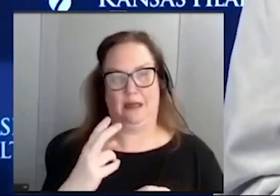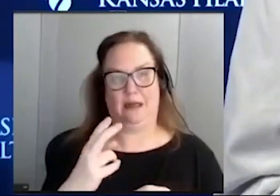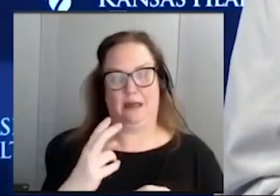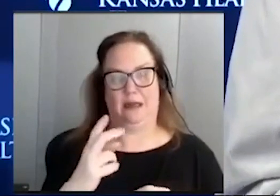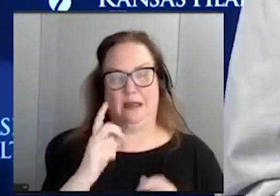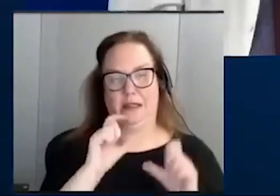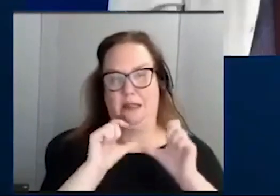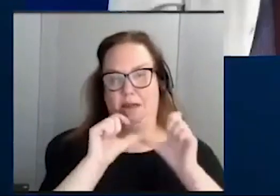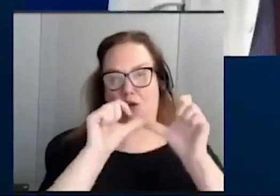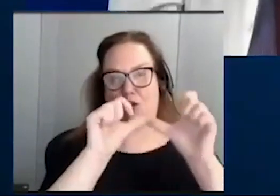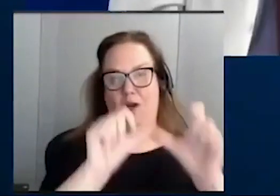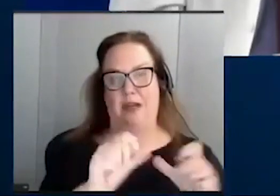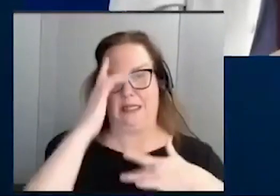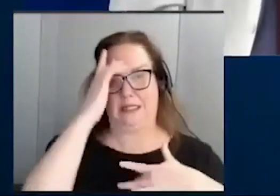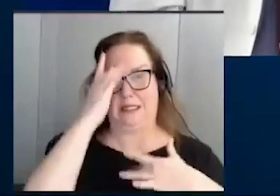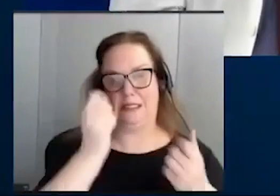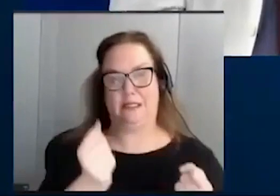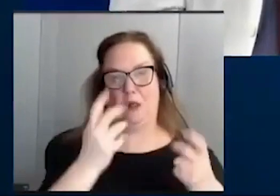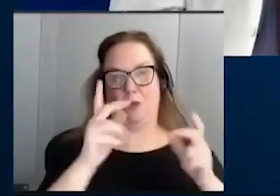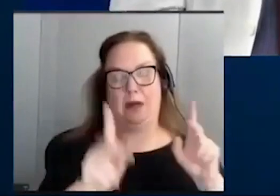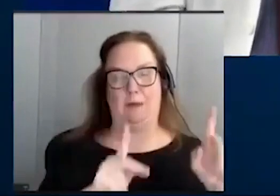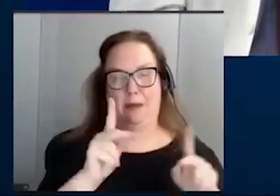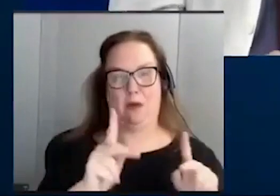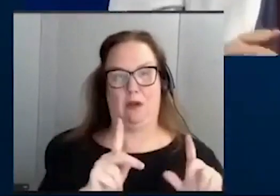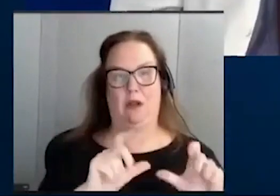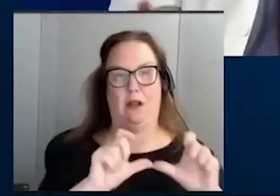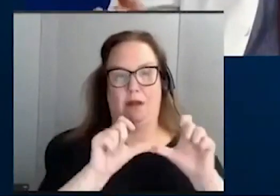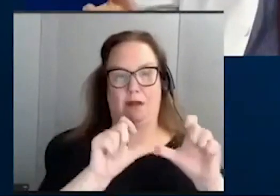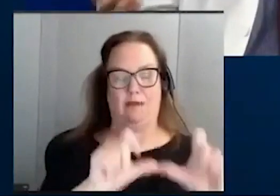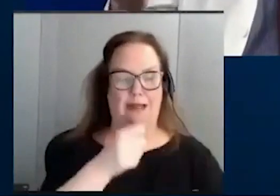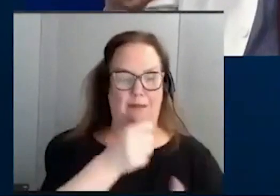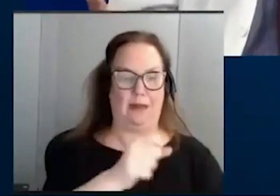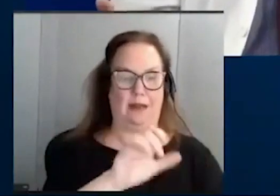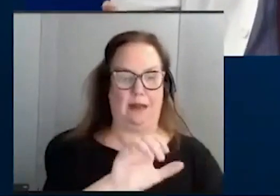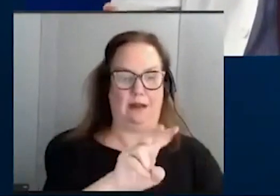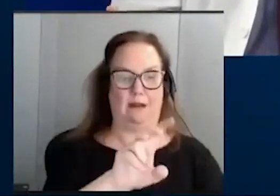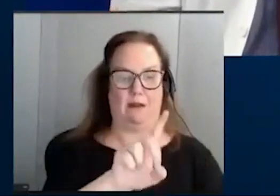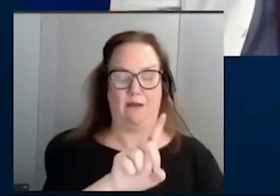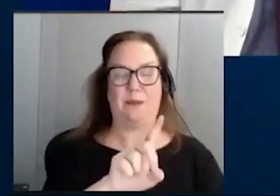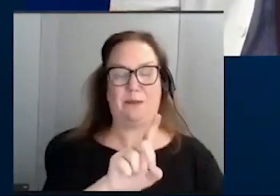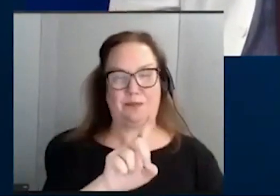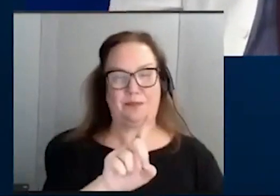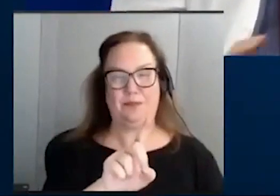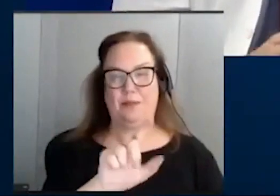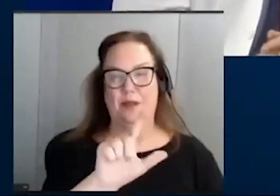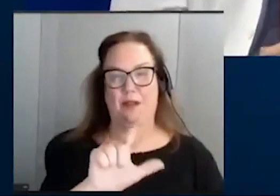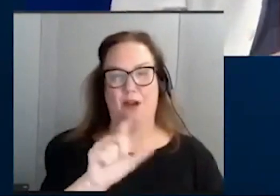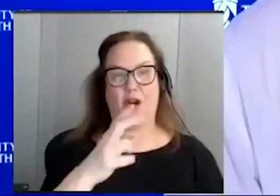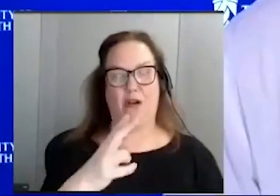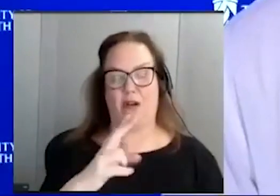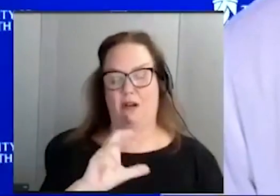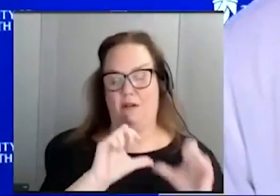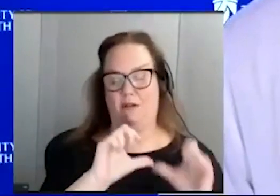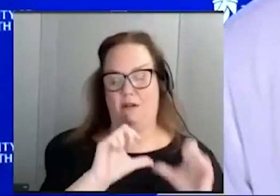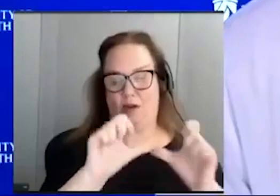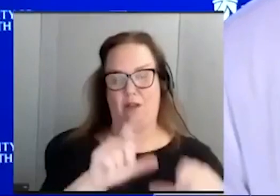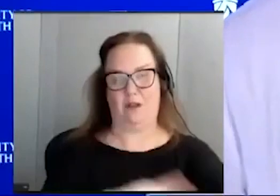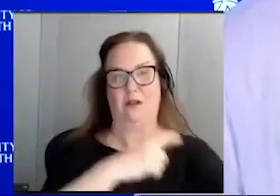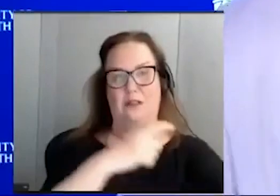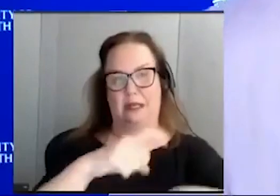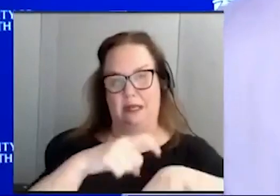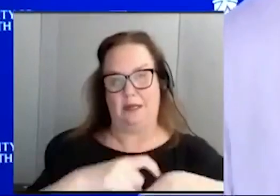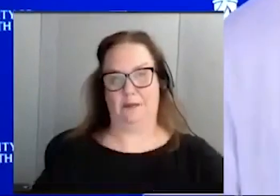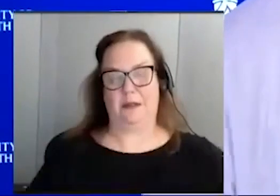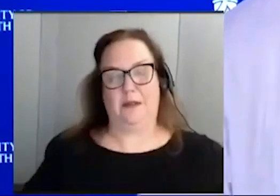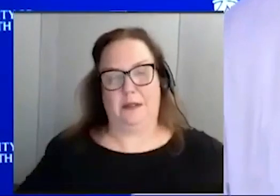disease because so many people have been affected by COVID. There's going to be a lot of long haul out there for a long time, Hawk. Yeah, that's exactly. This is